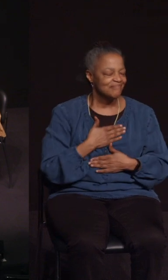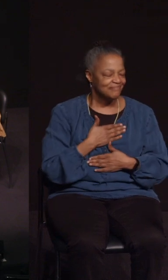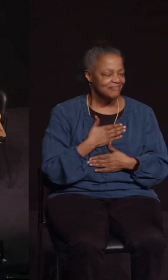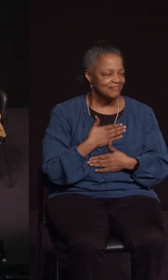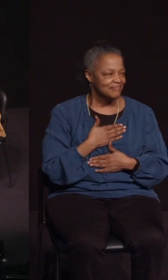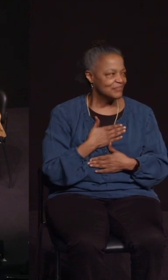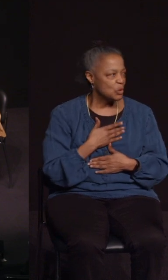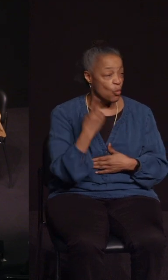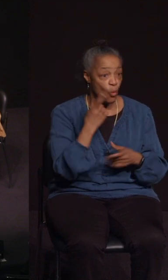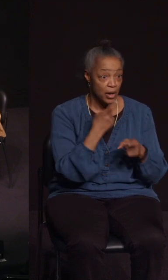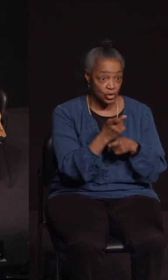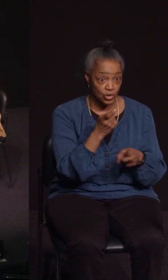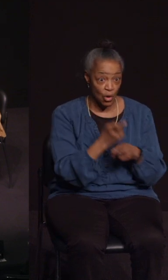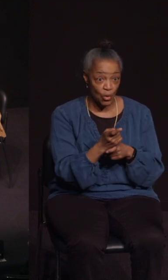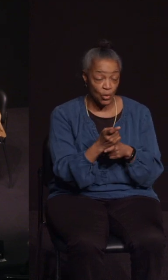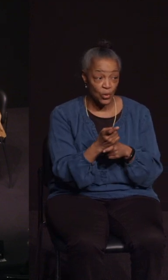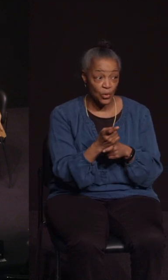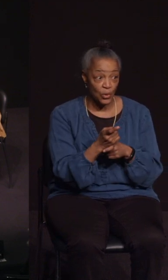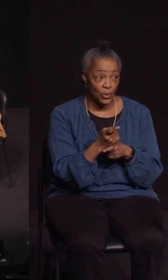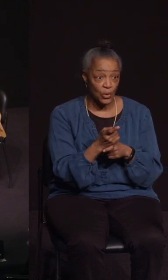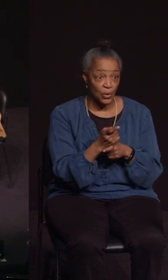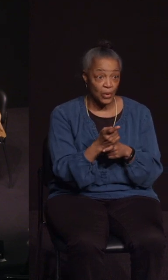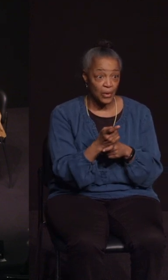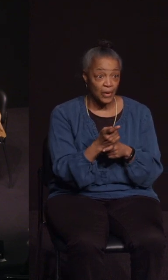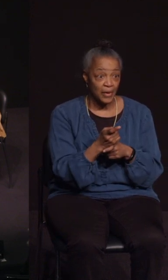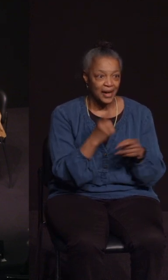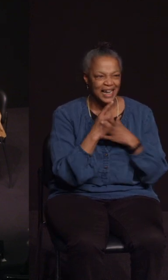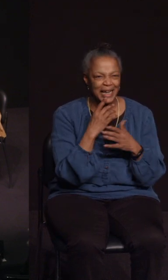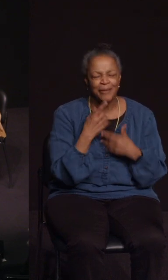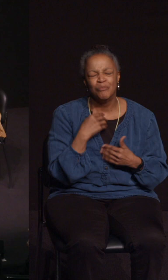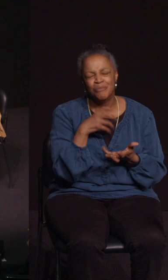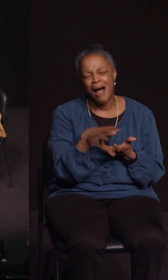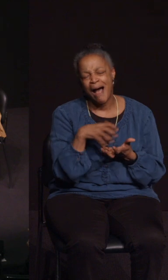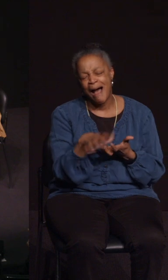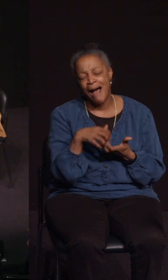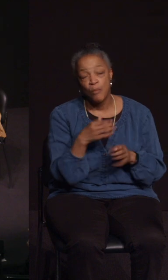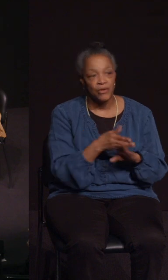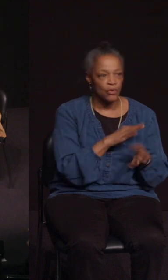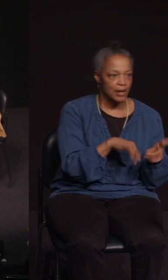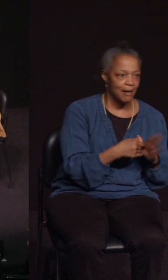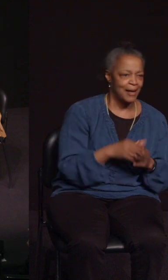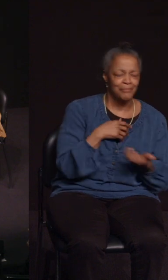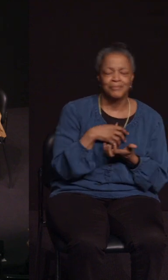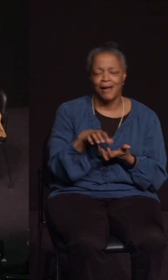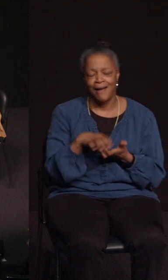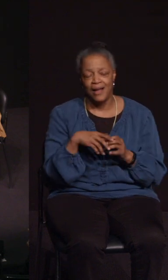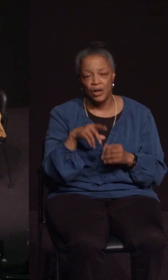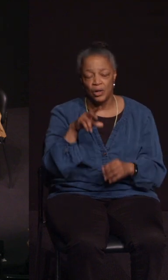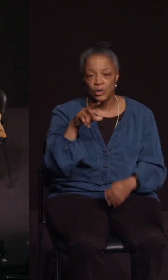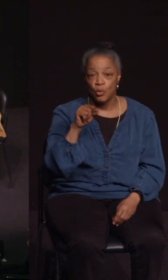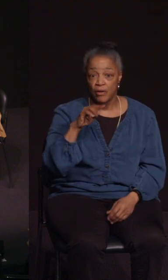It's one joke that took him to death before he passed in